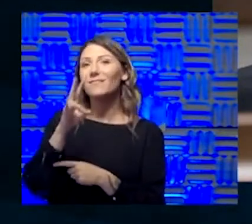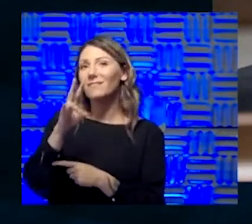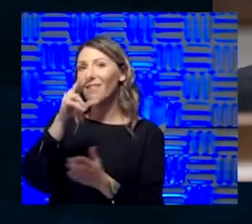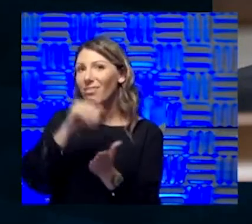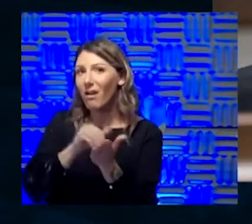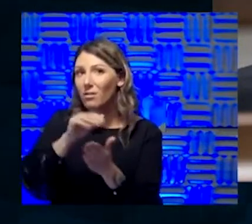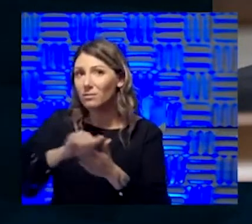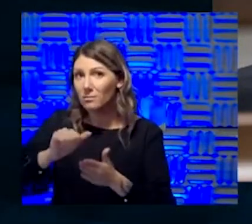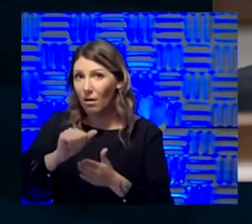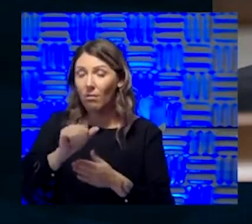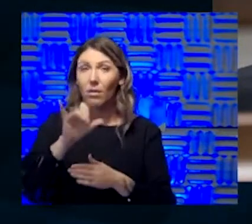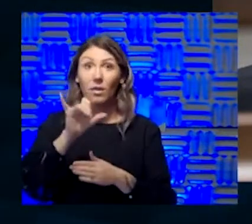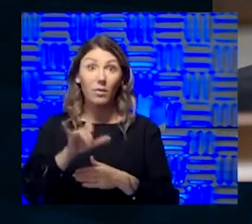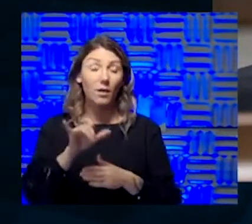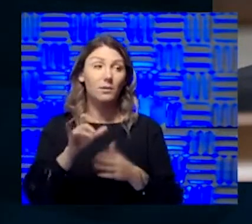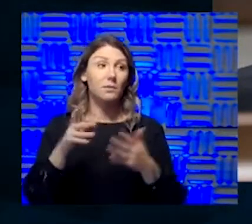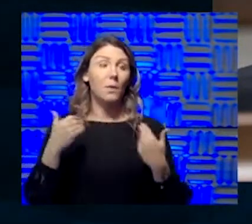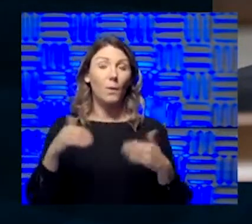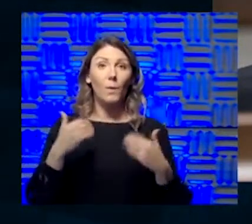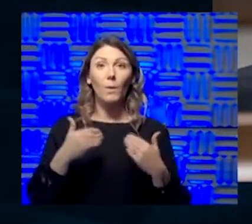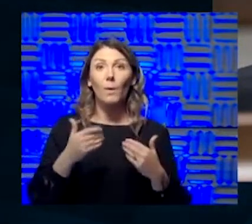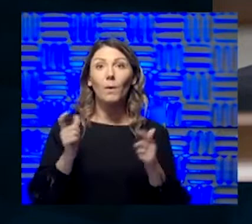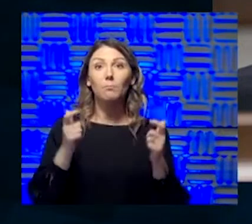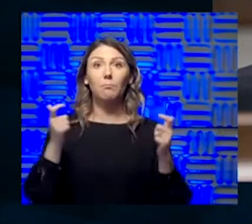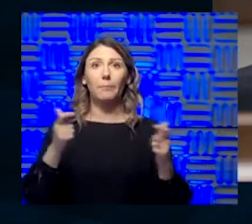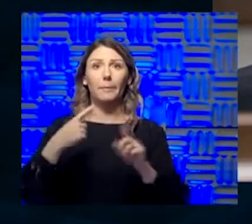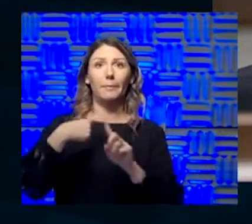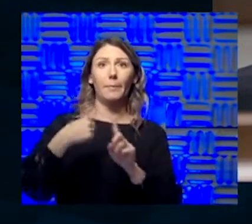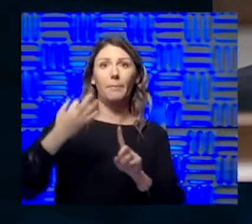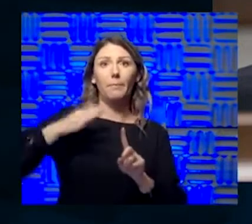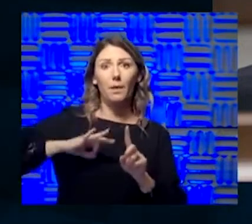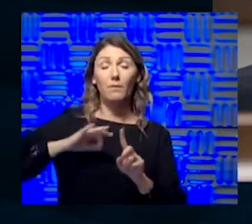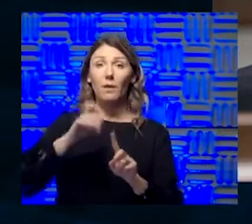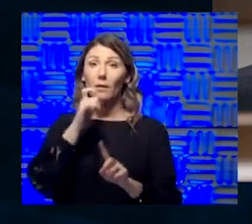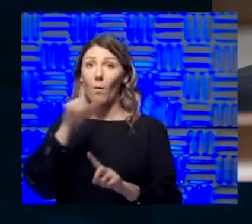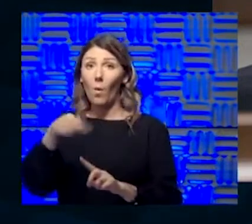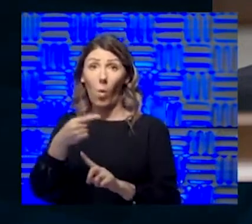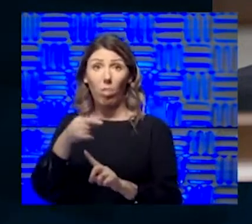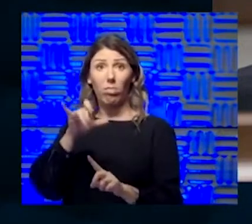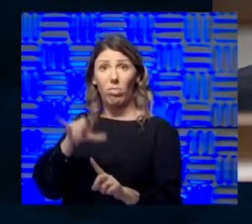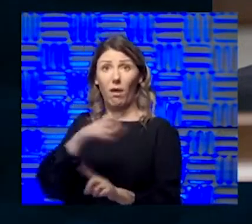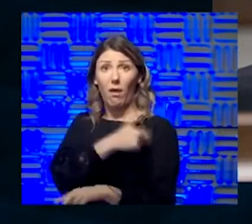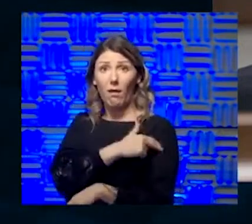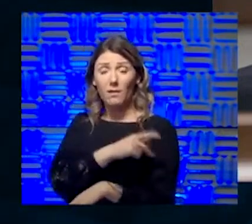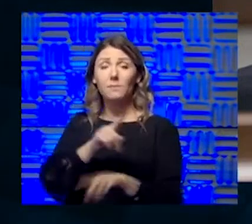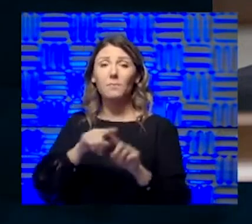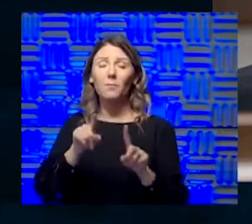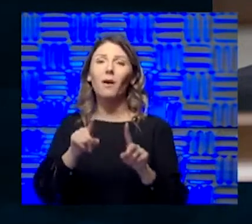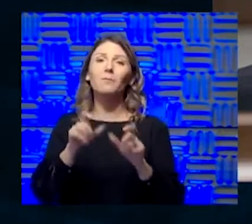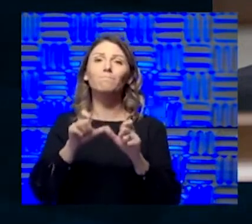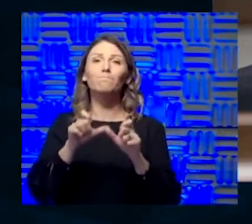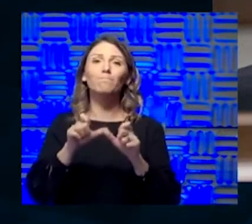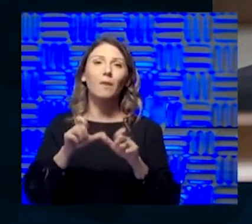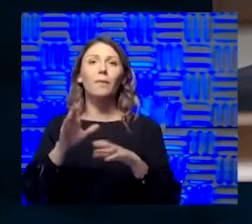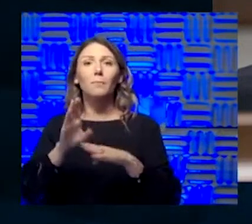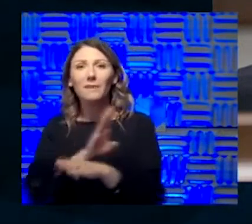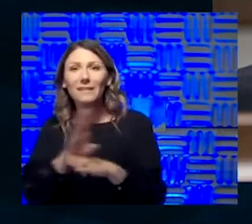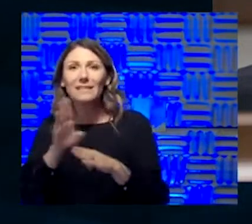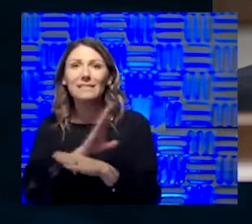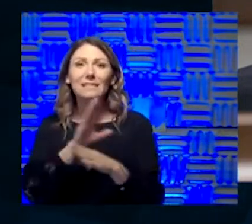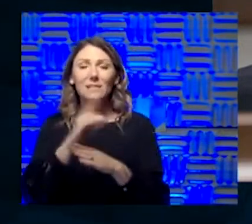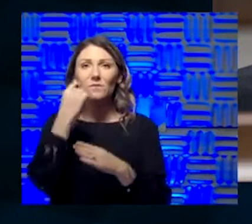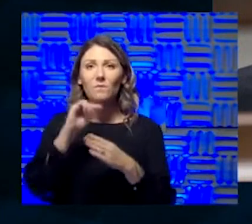$417,000. That is a significant benefit, not just to that hospital, keeping it in business, but to the community and the patients that they